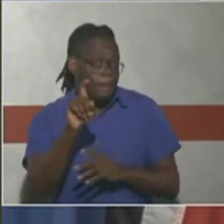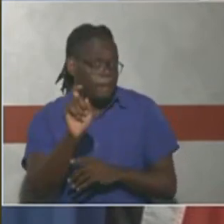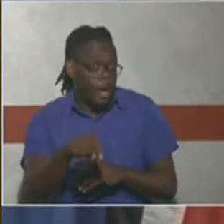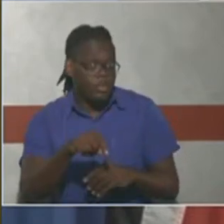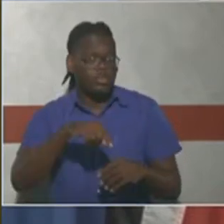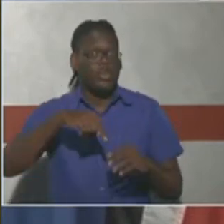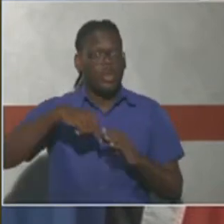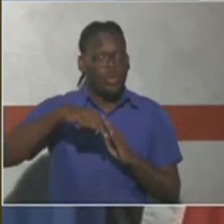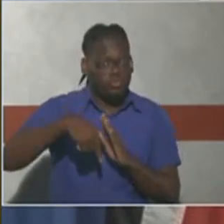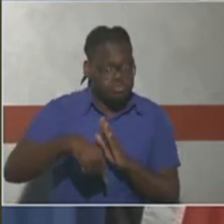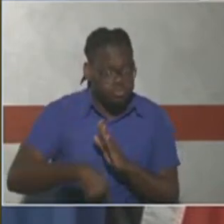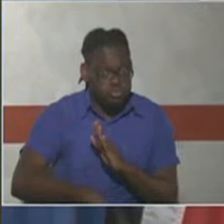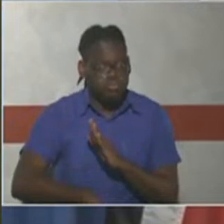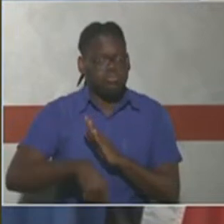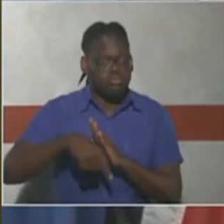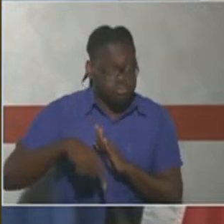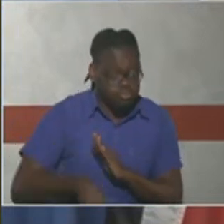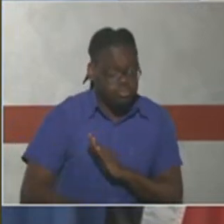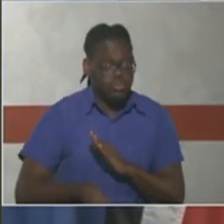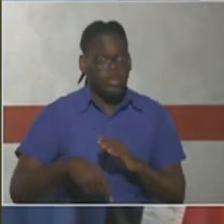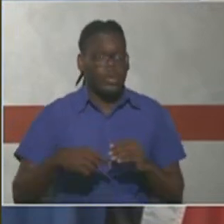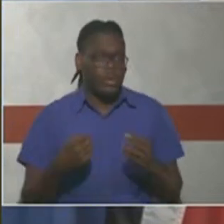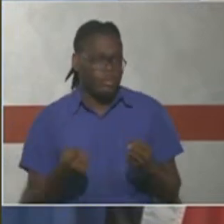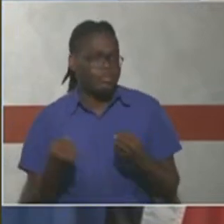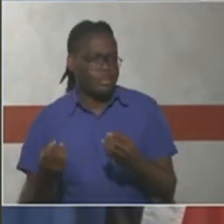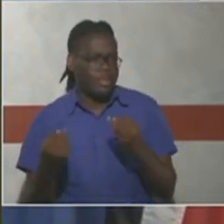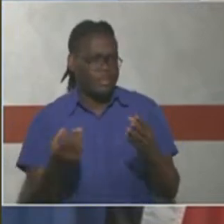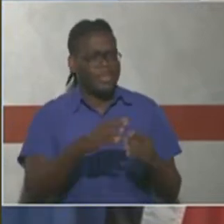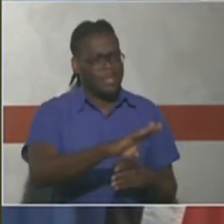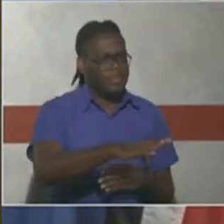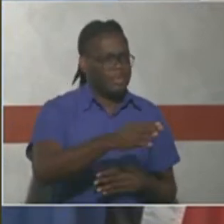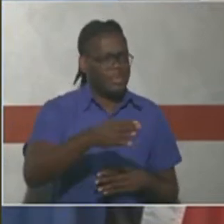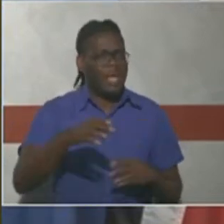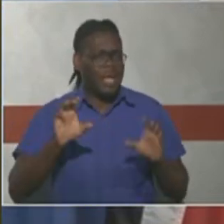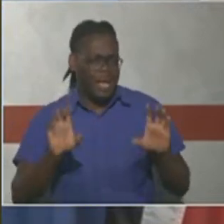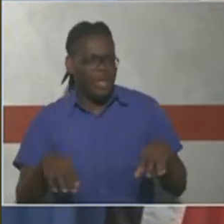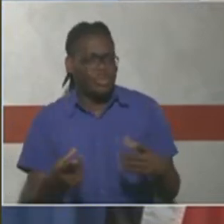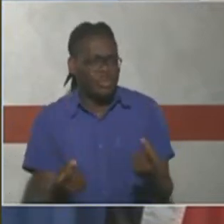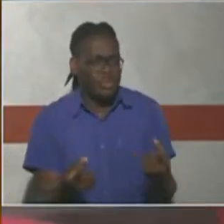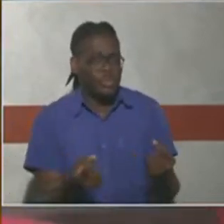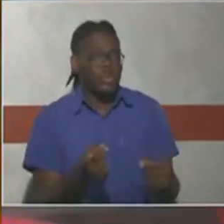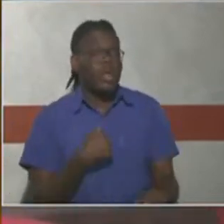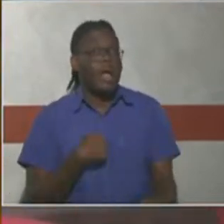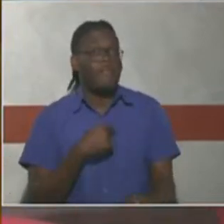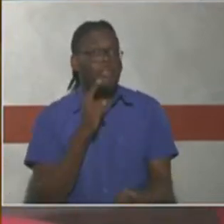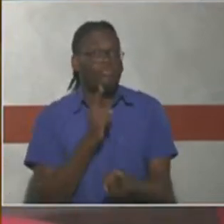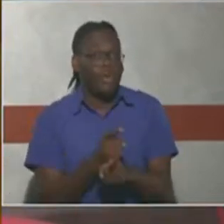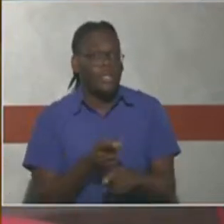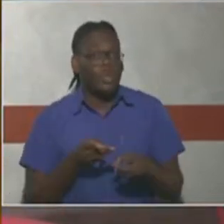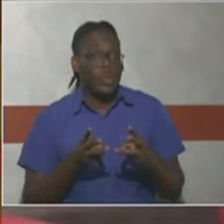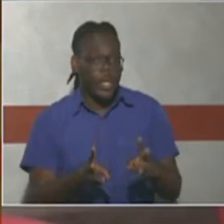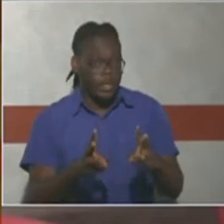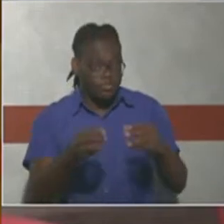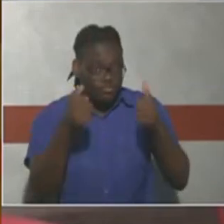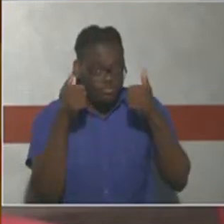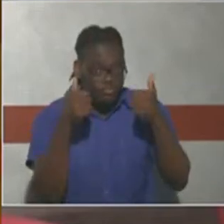play. But we are on the right path, and therefore we're going in the right direction. And the second question about with respect